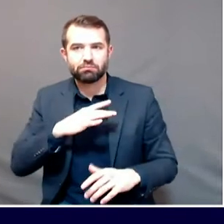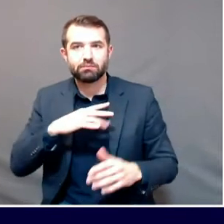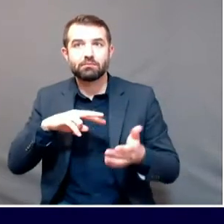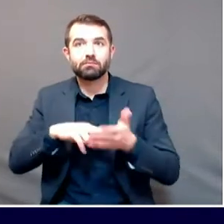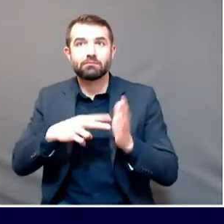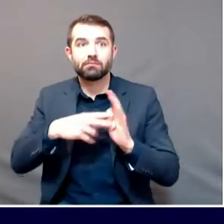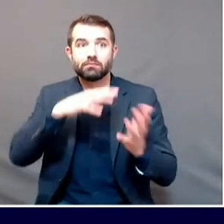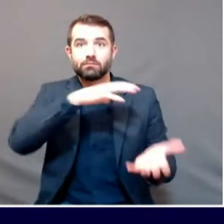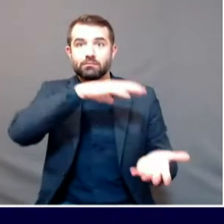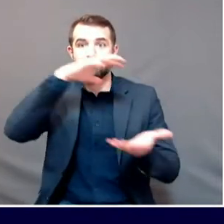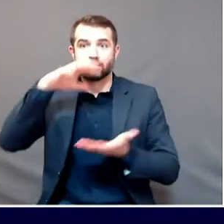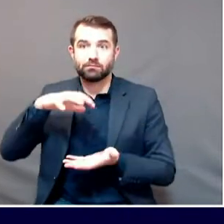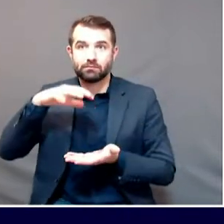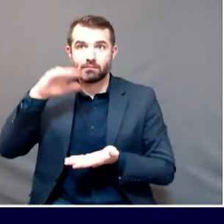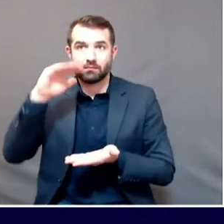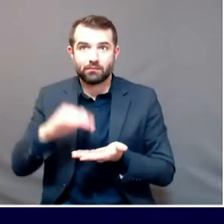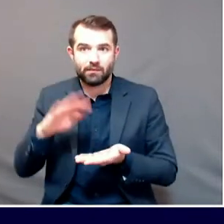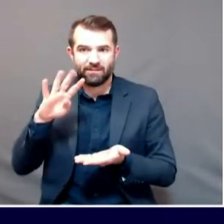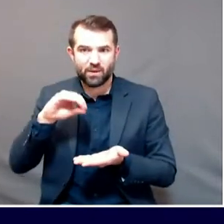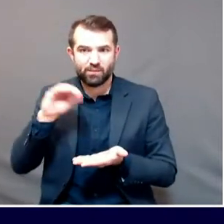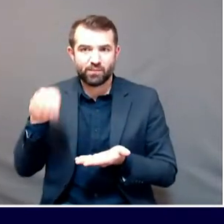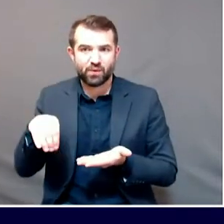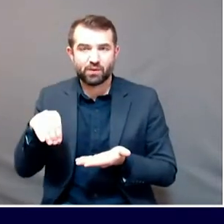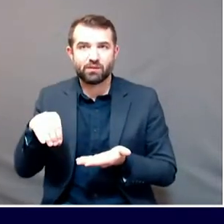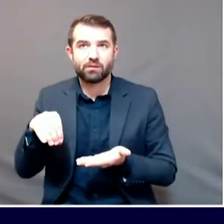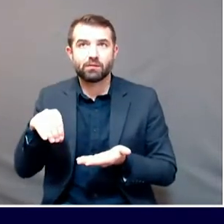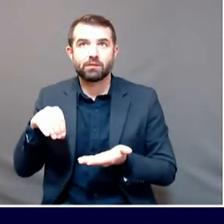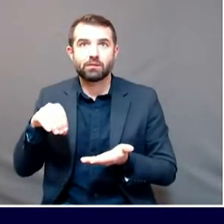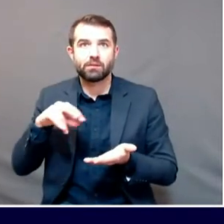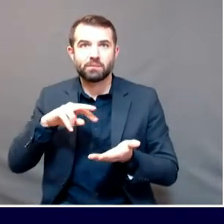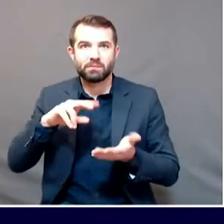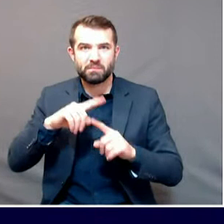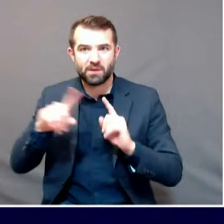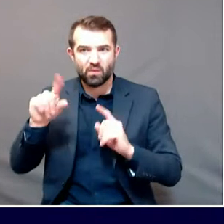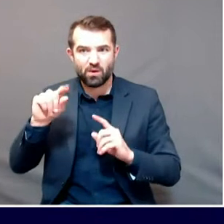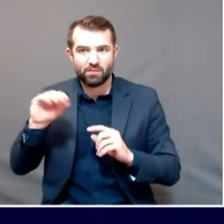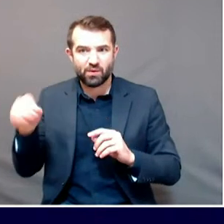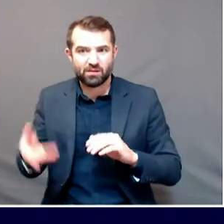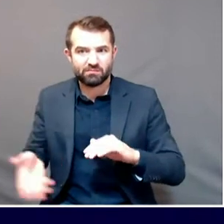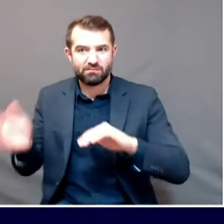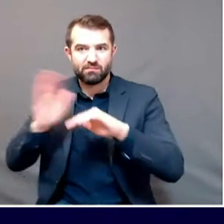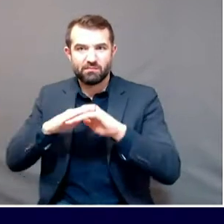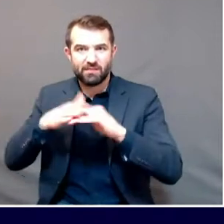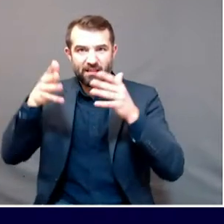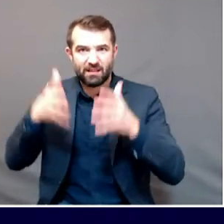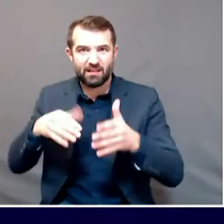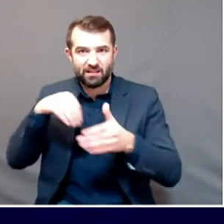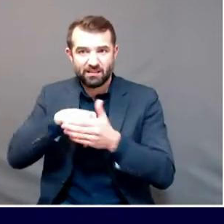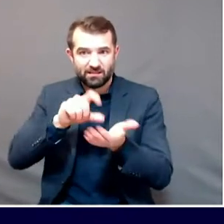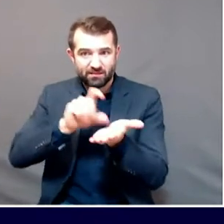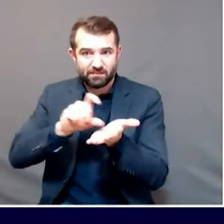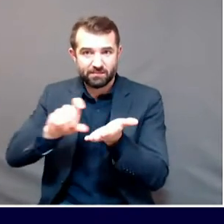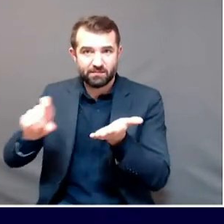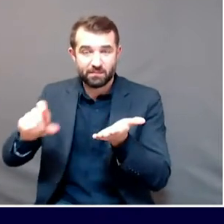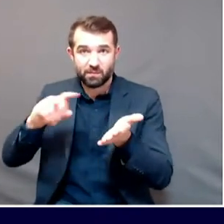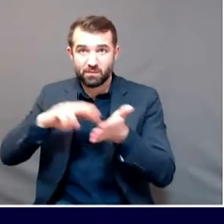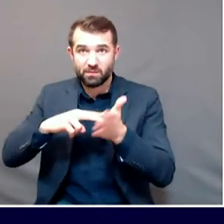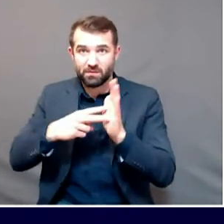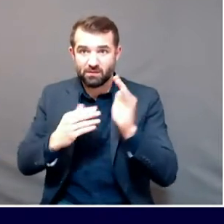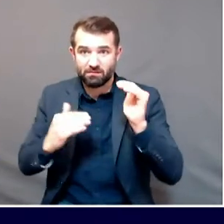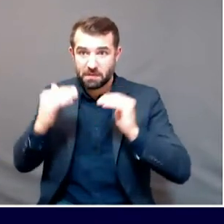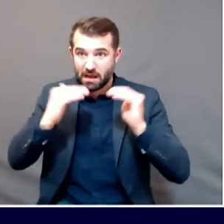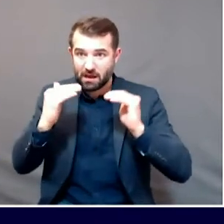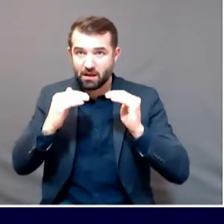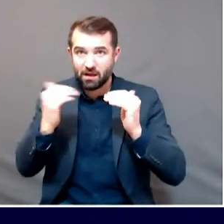that we're getting in our allocation? Does that kind of help make up for that? Yes, no, it doesn't. Unfortunately, that's the